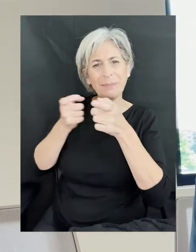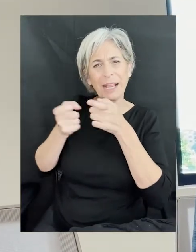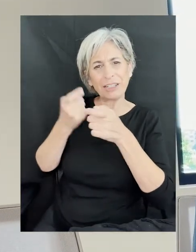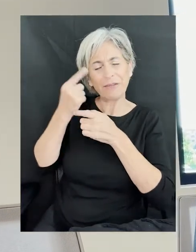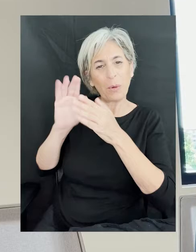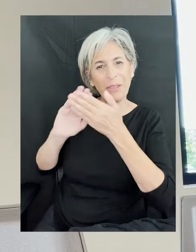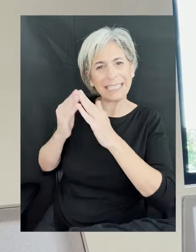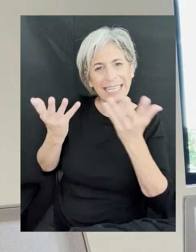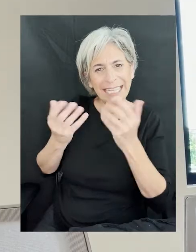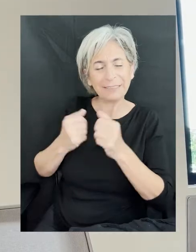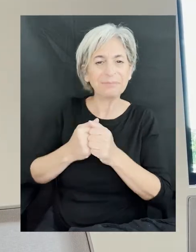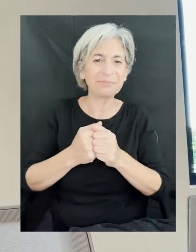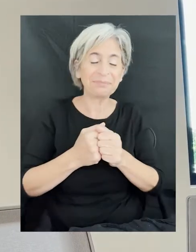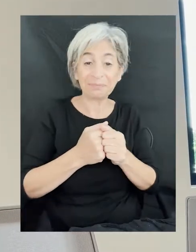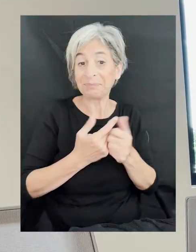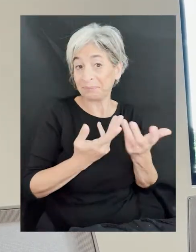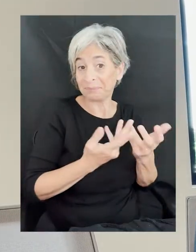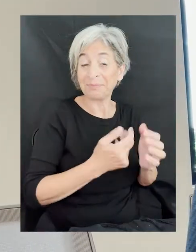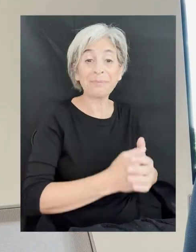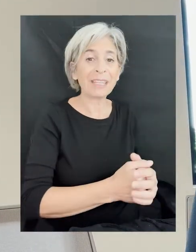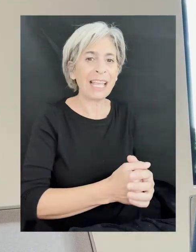the city. So